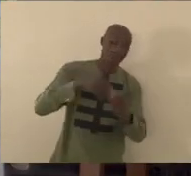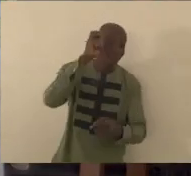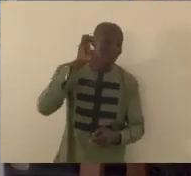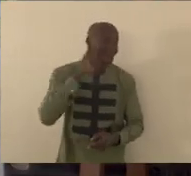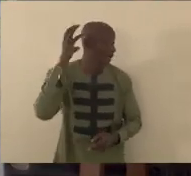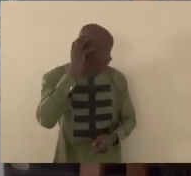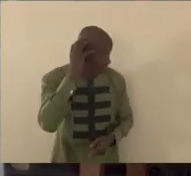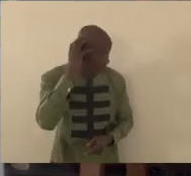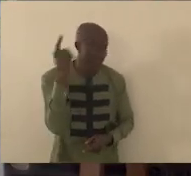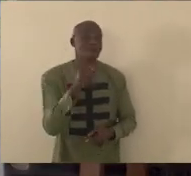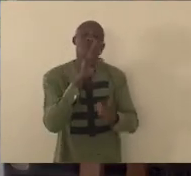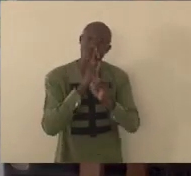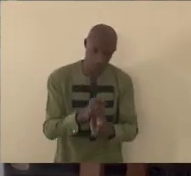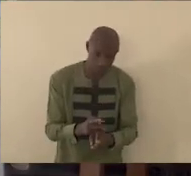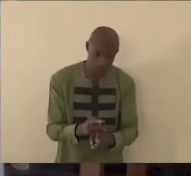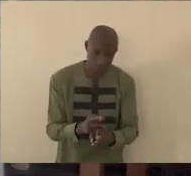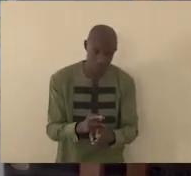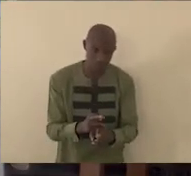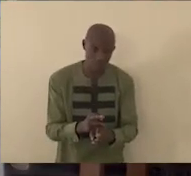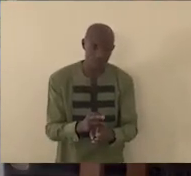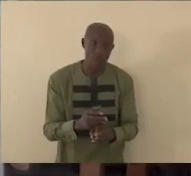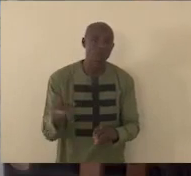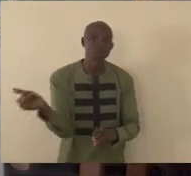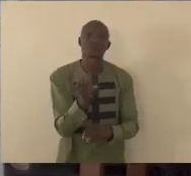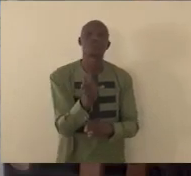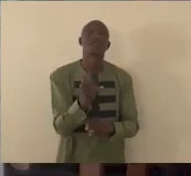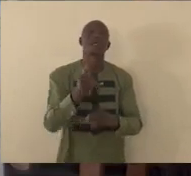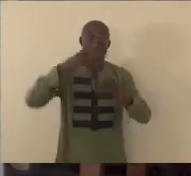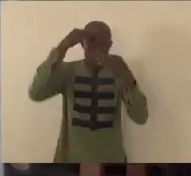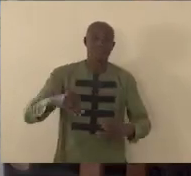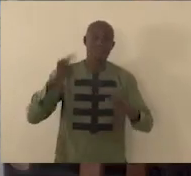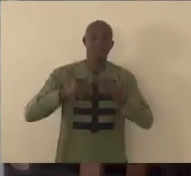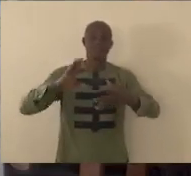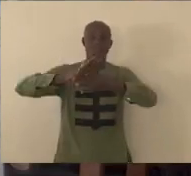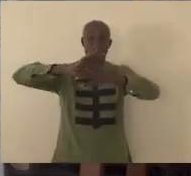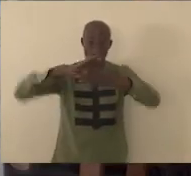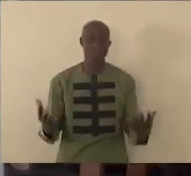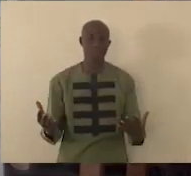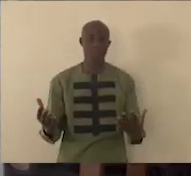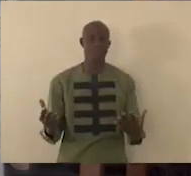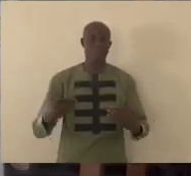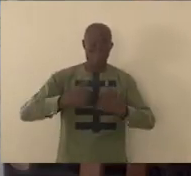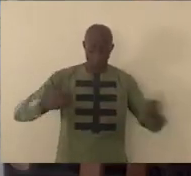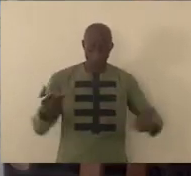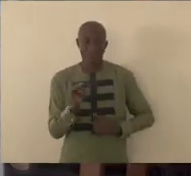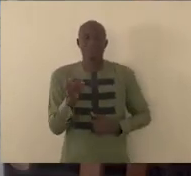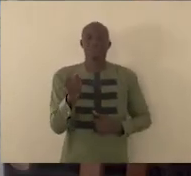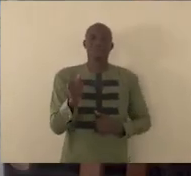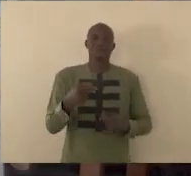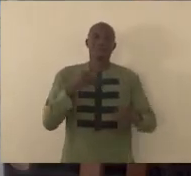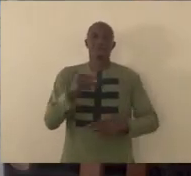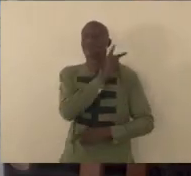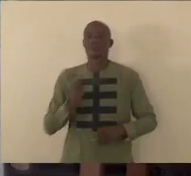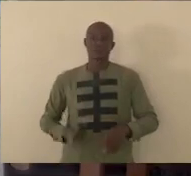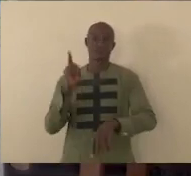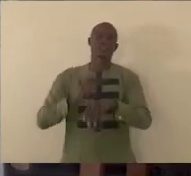elders heard the response of King Rehoboam, they resolved to separate themselves from the kingdom of David. So